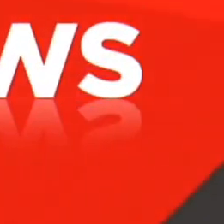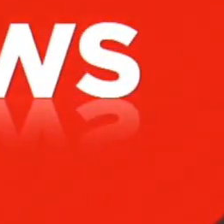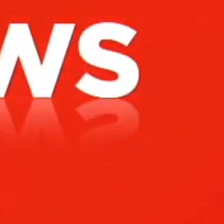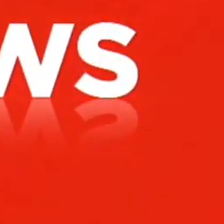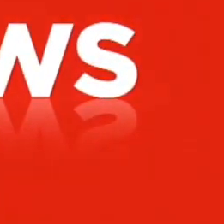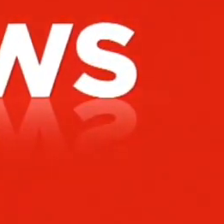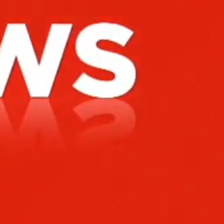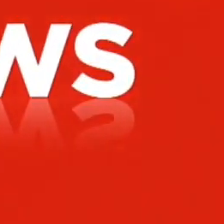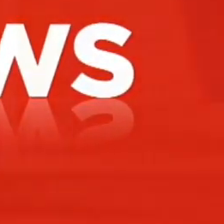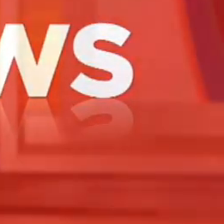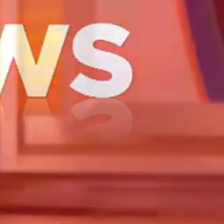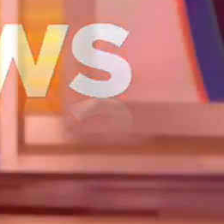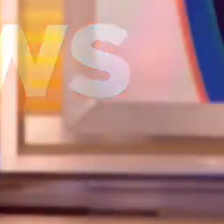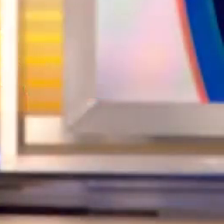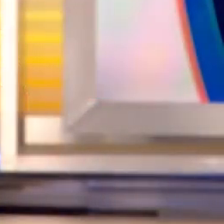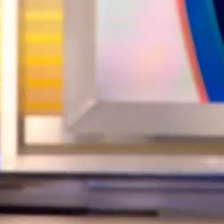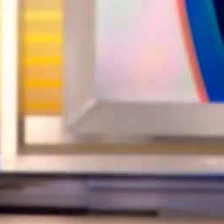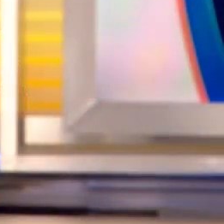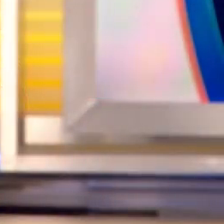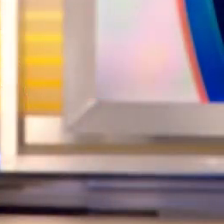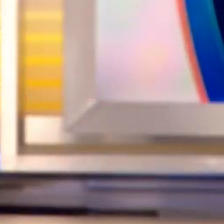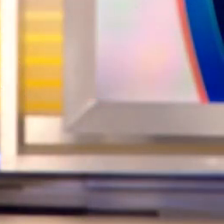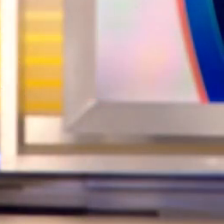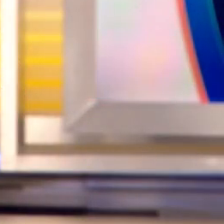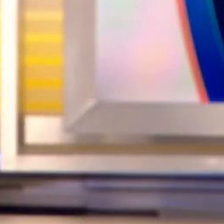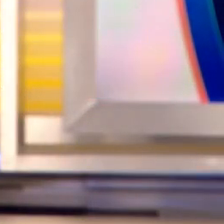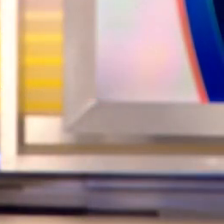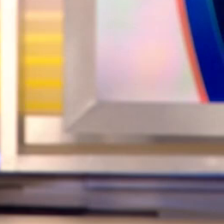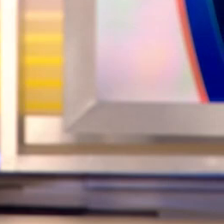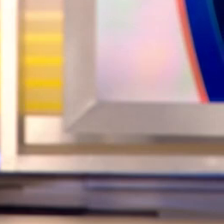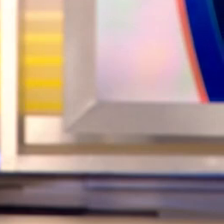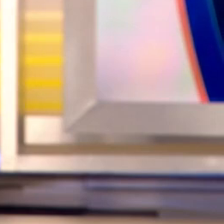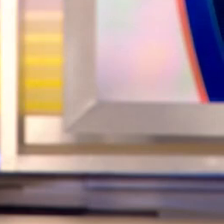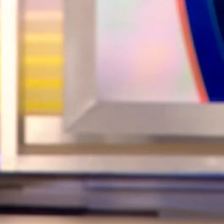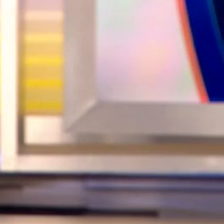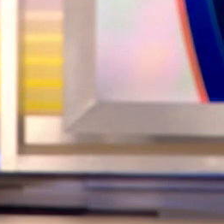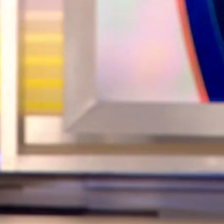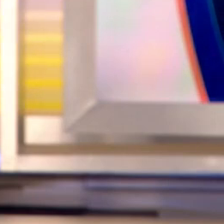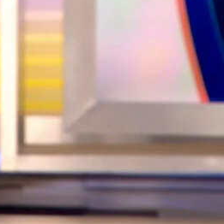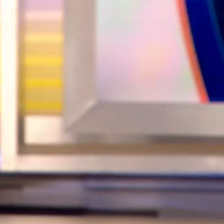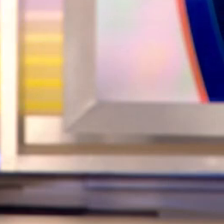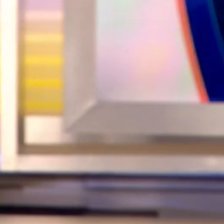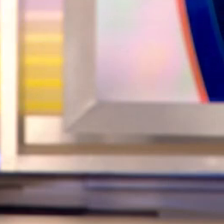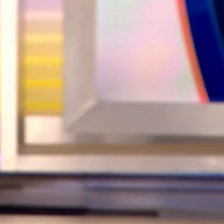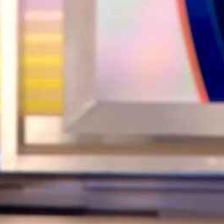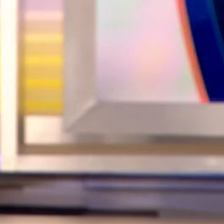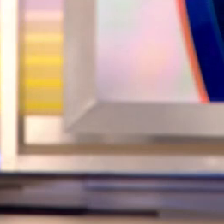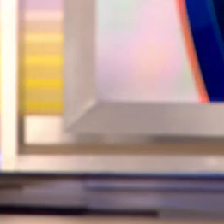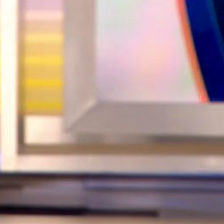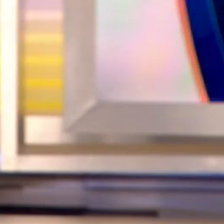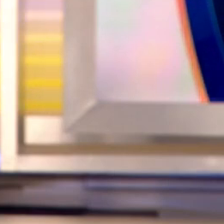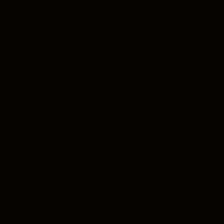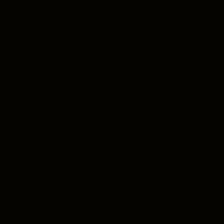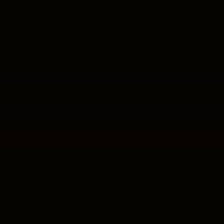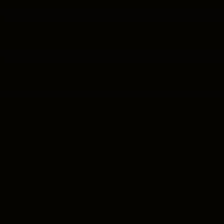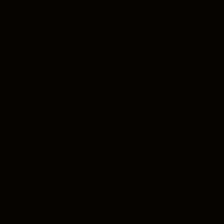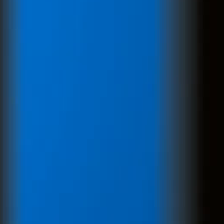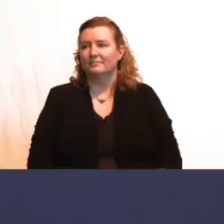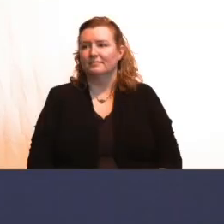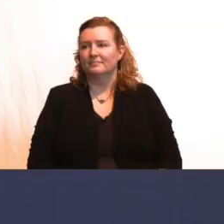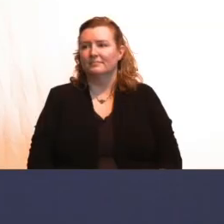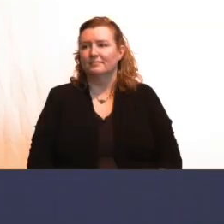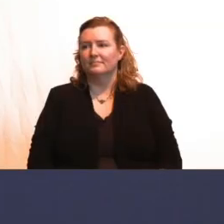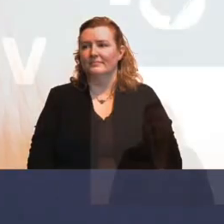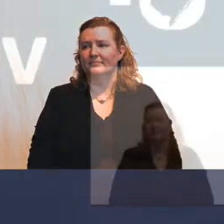This is breaking news. Governor Phil Murphy is giving his last scheduled COVID briefing for New Jersey. Let's go to it now.